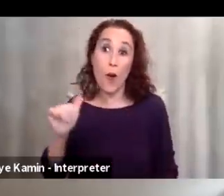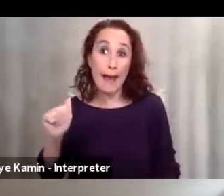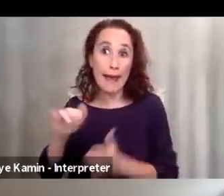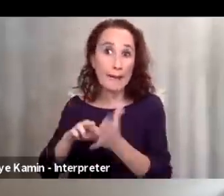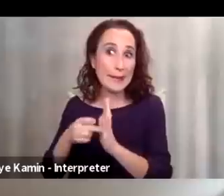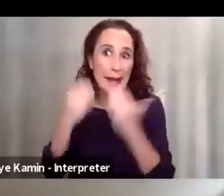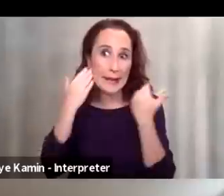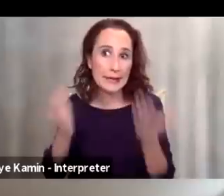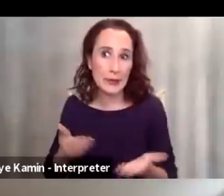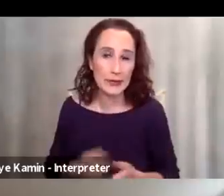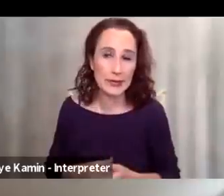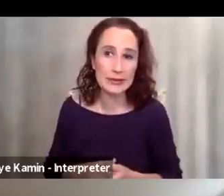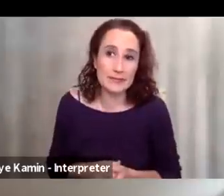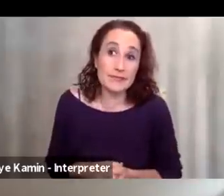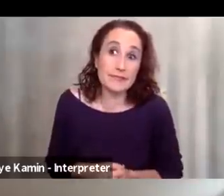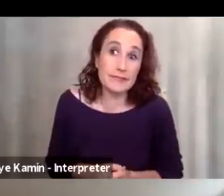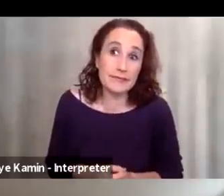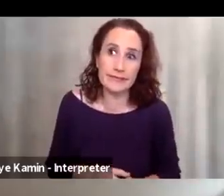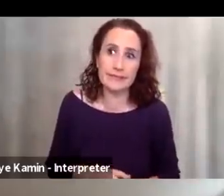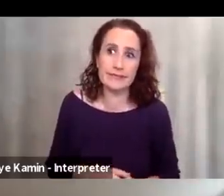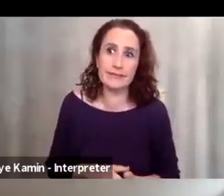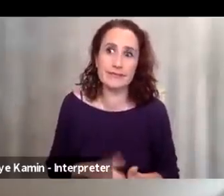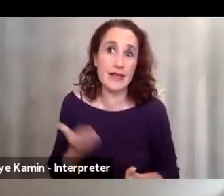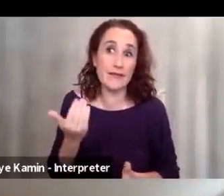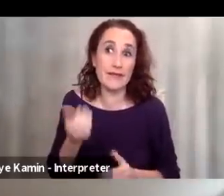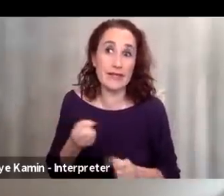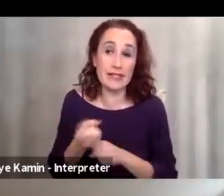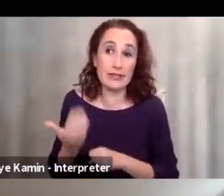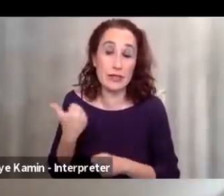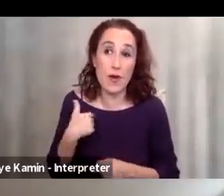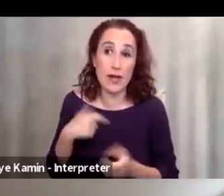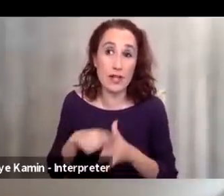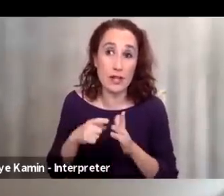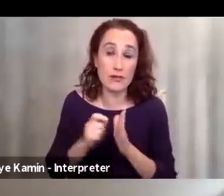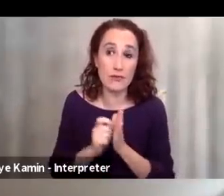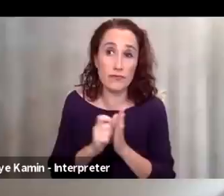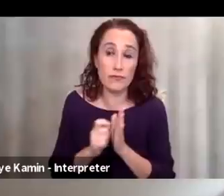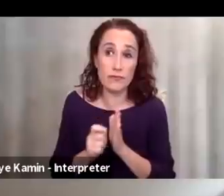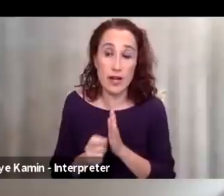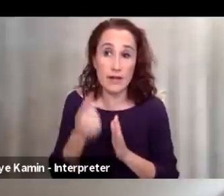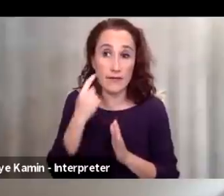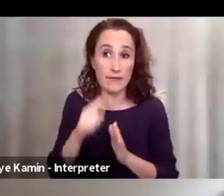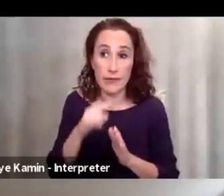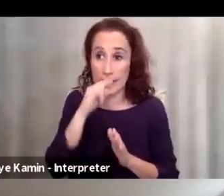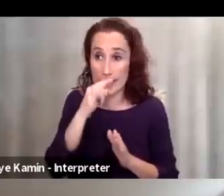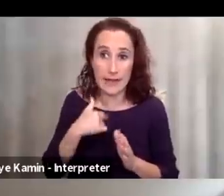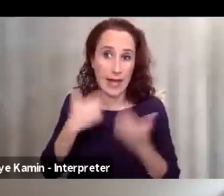even, like 15 years ago when I started writing for kids.